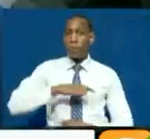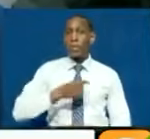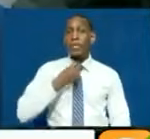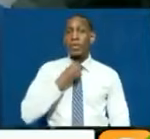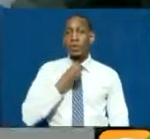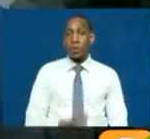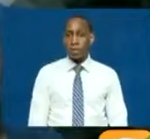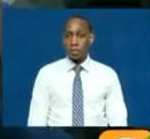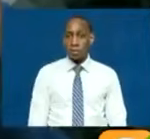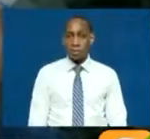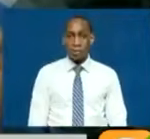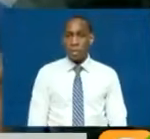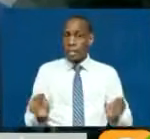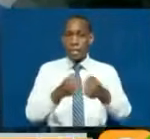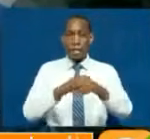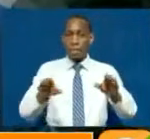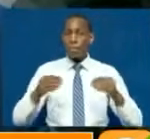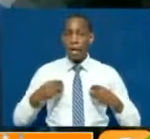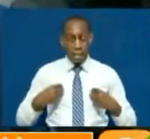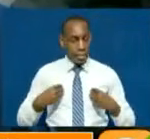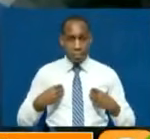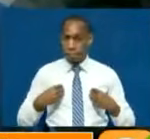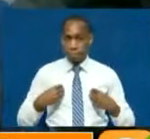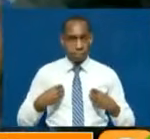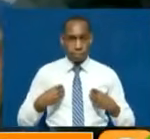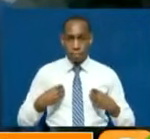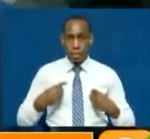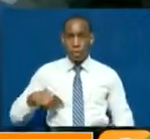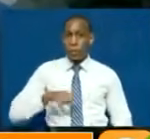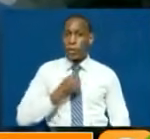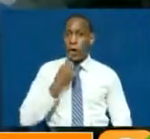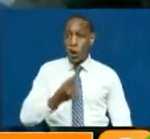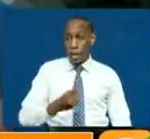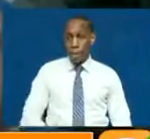union, we will not accept this.